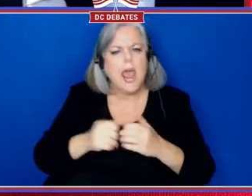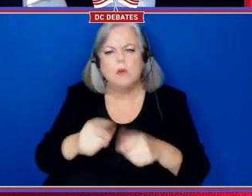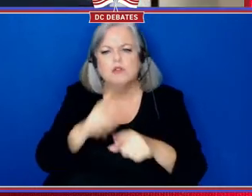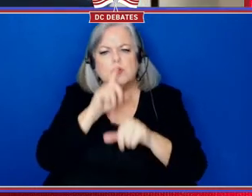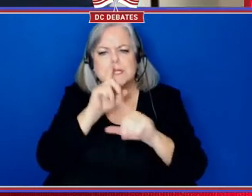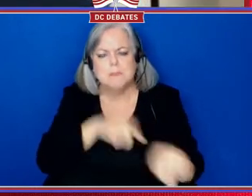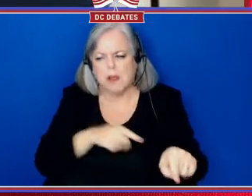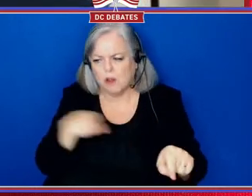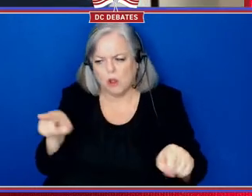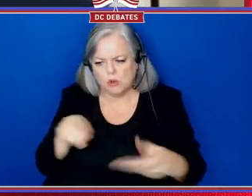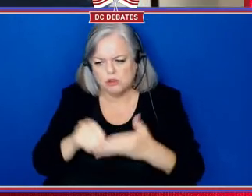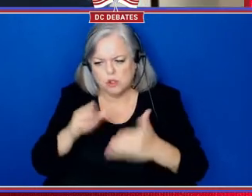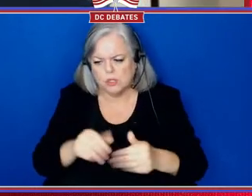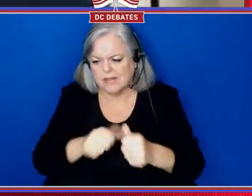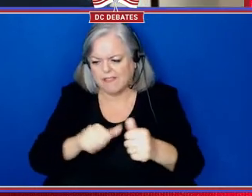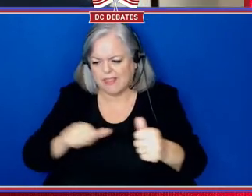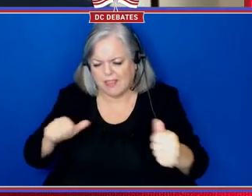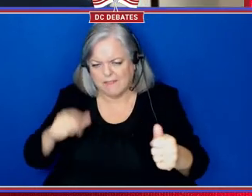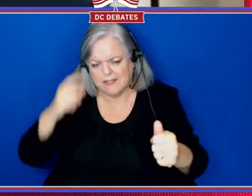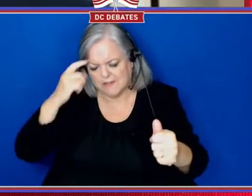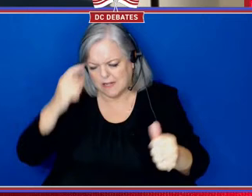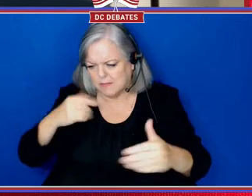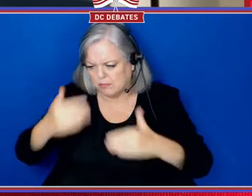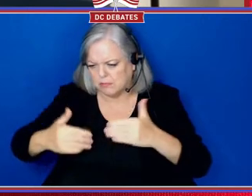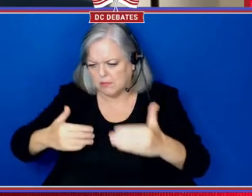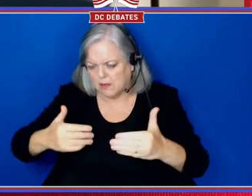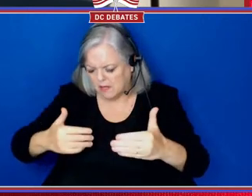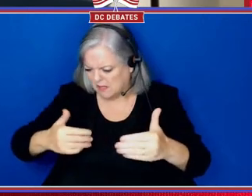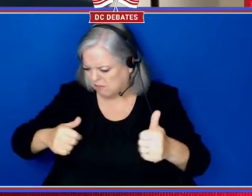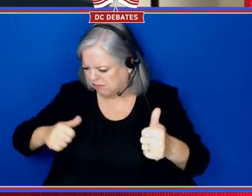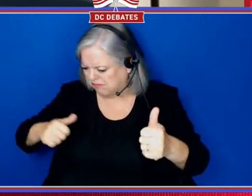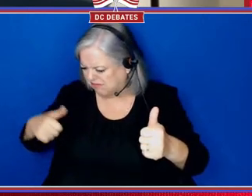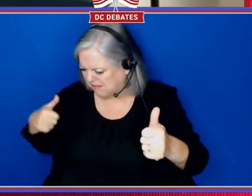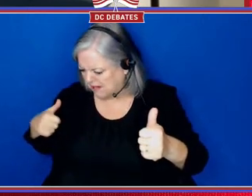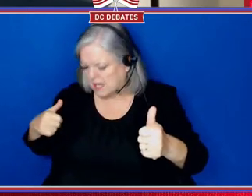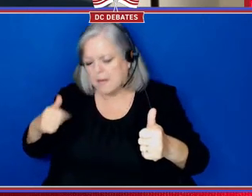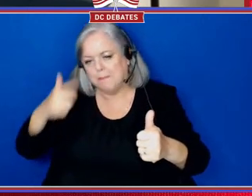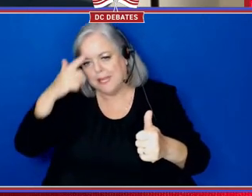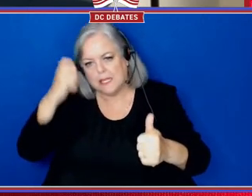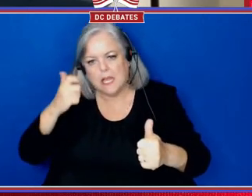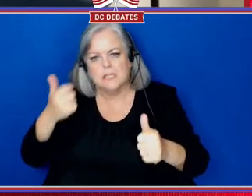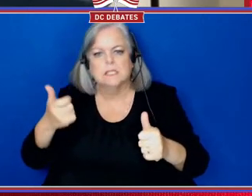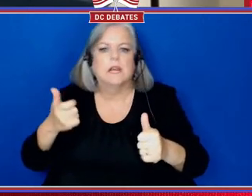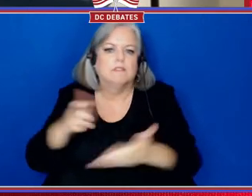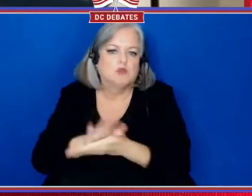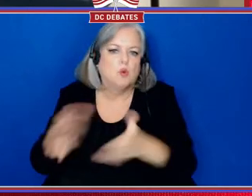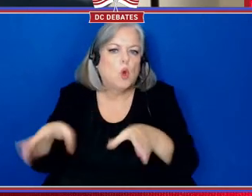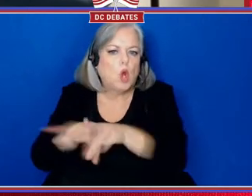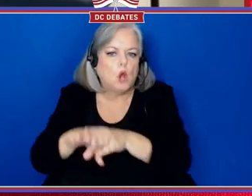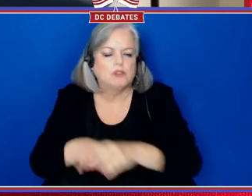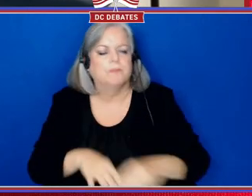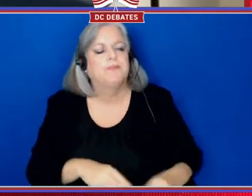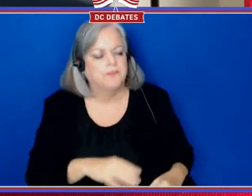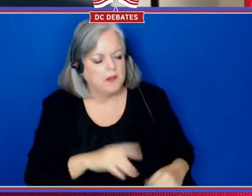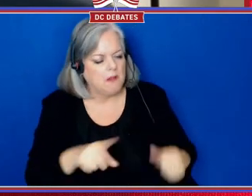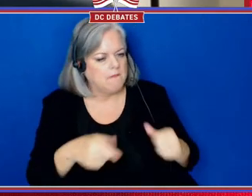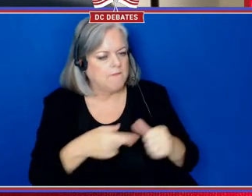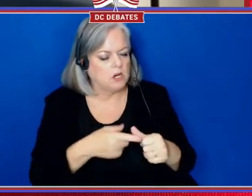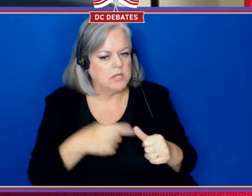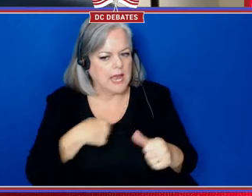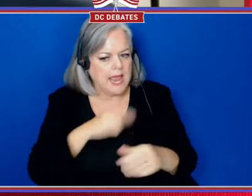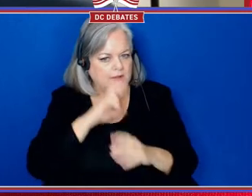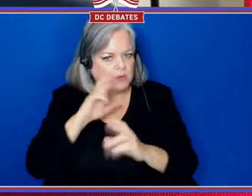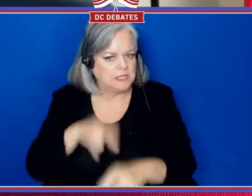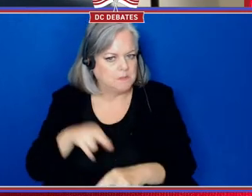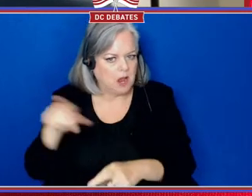closures? 1 minute. Well, first of all, I have to respond to the council's attempt to slow us